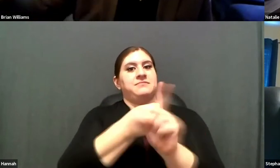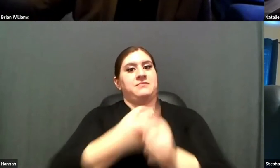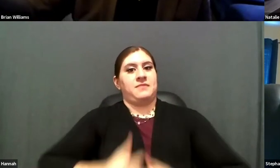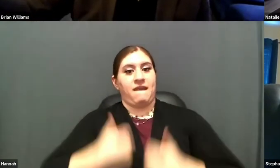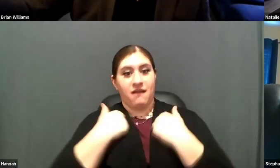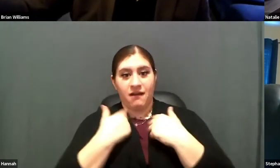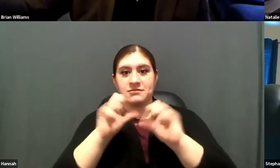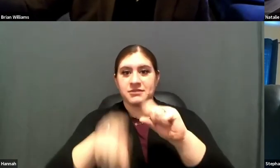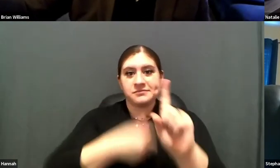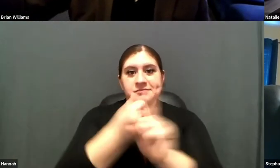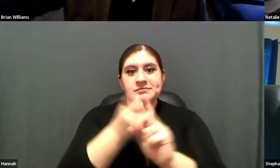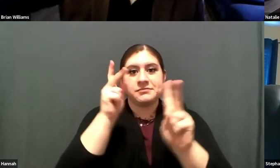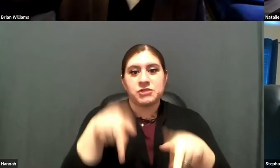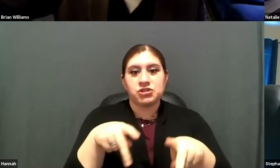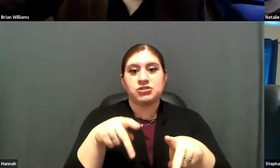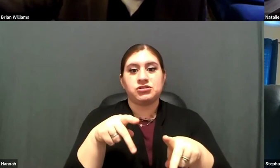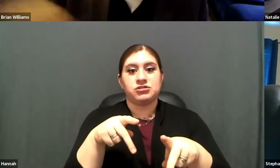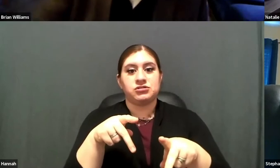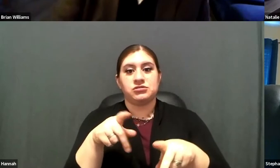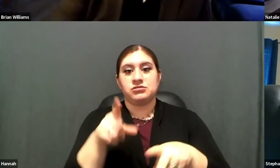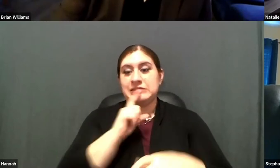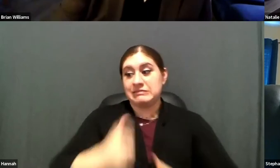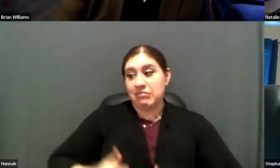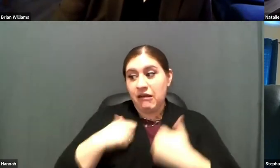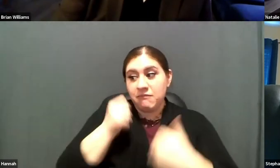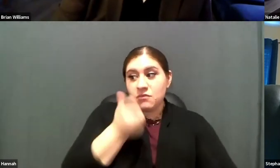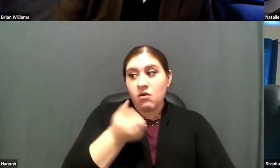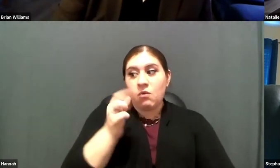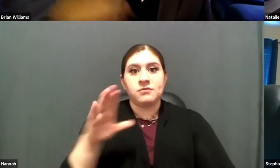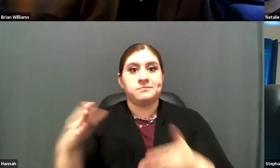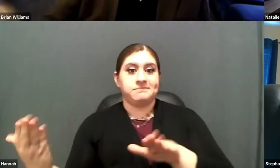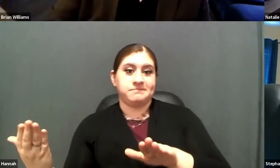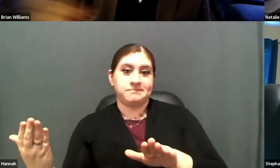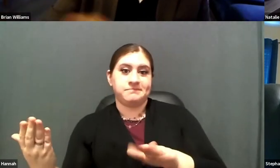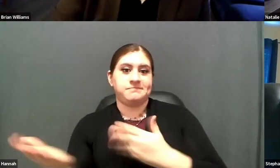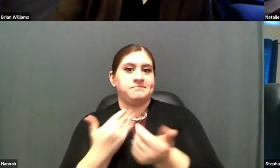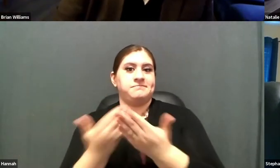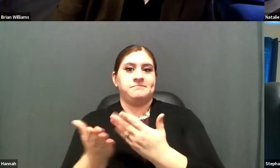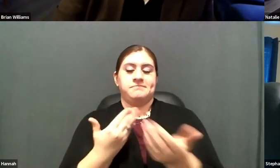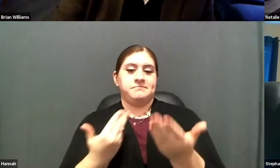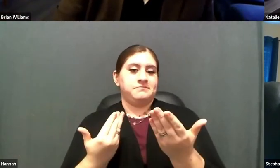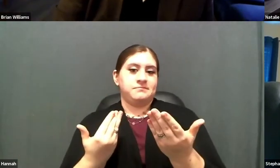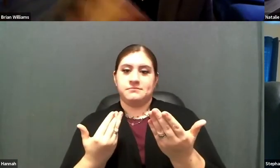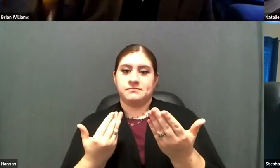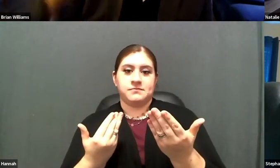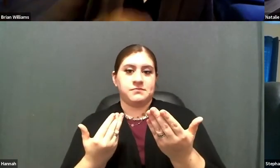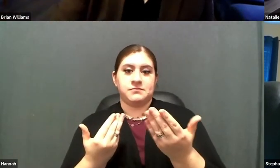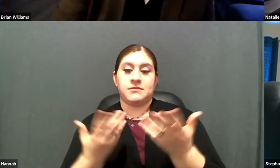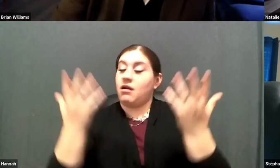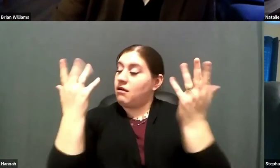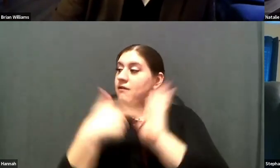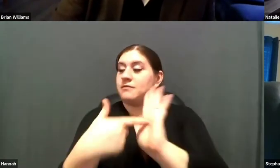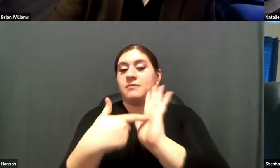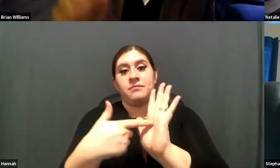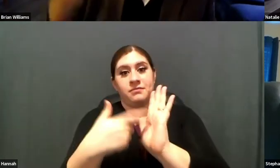can impact whether somebody is alive tomorrow? You know, regardless of whether, well, for example, I